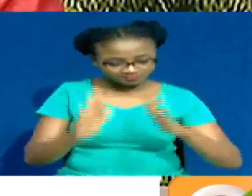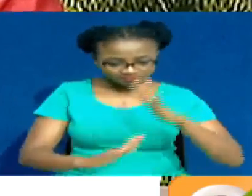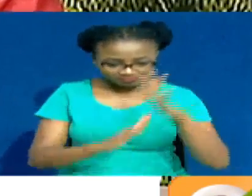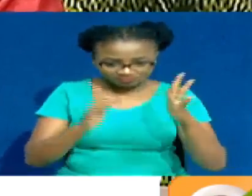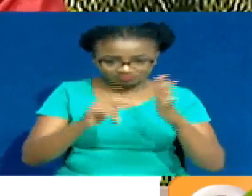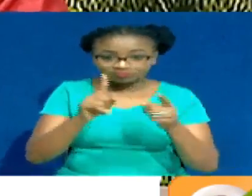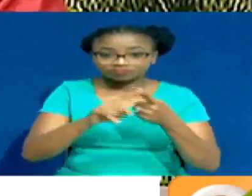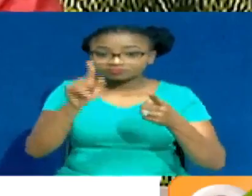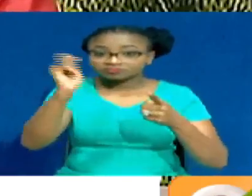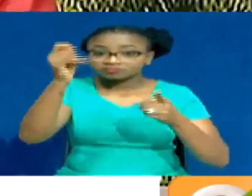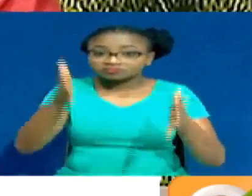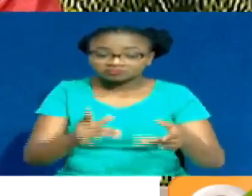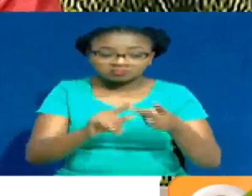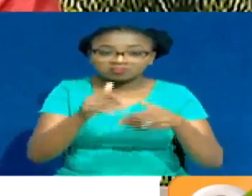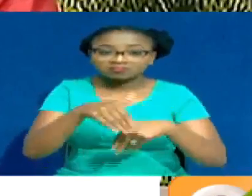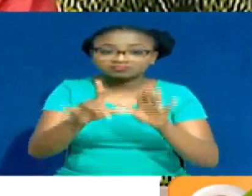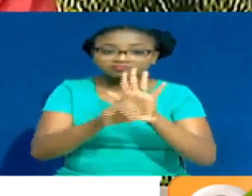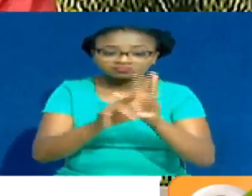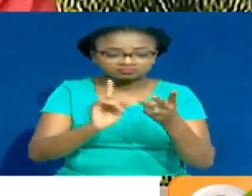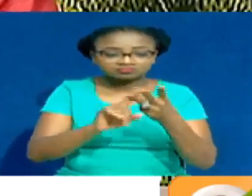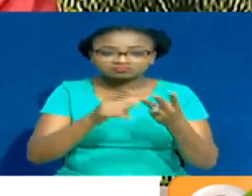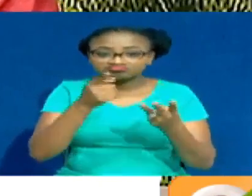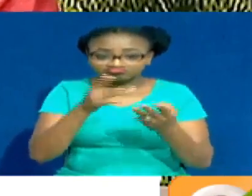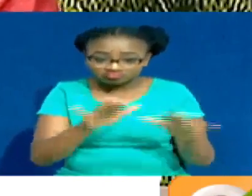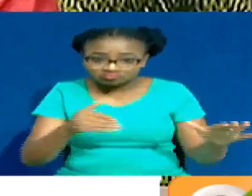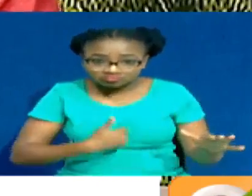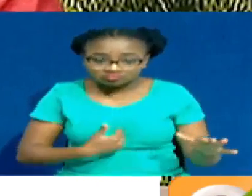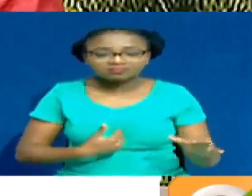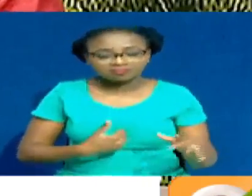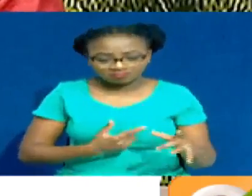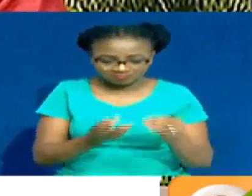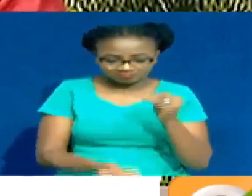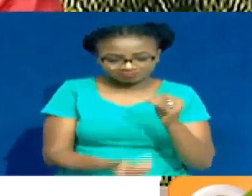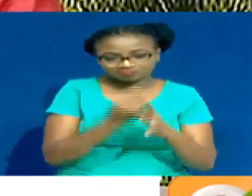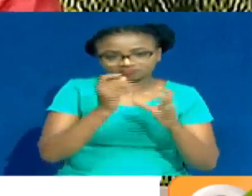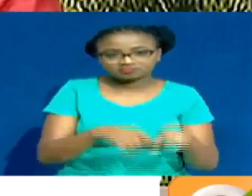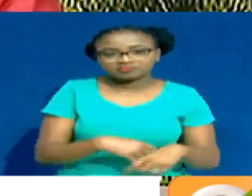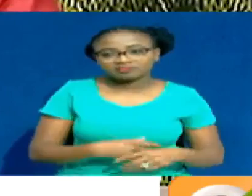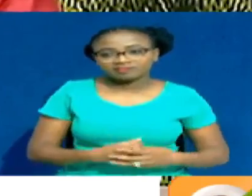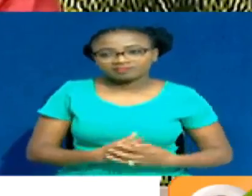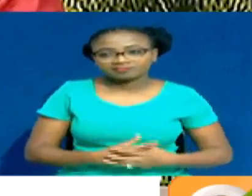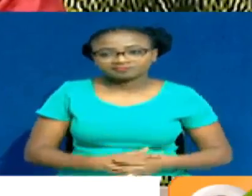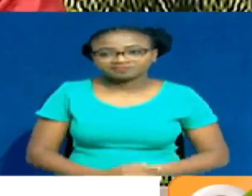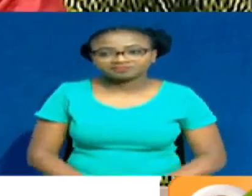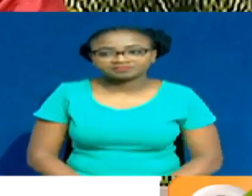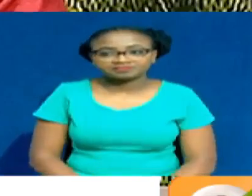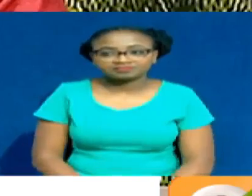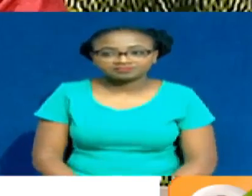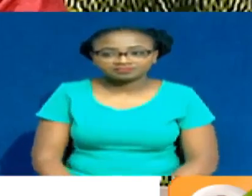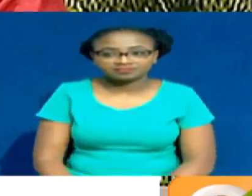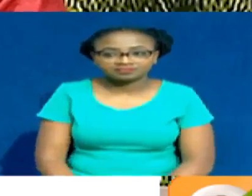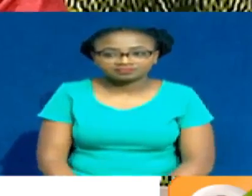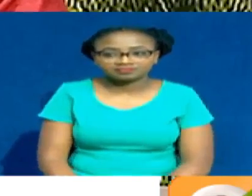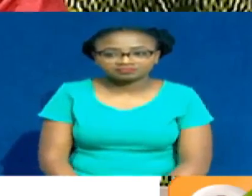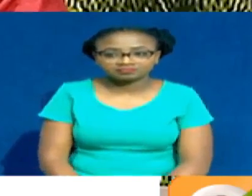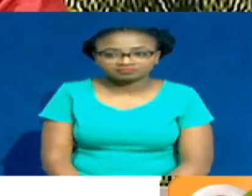abide by our laws, then you will follow the protocols in the system. So whether you have 0.5 acres or 0.1 of